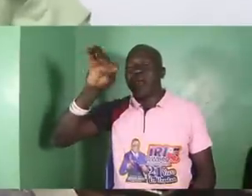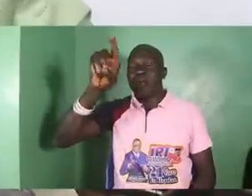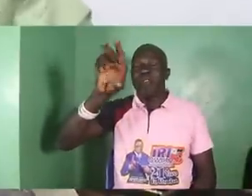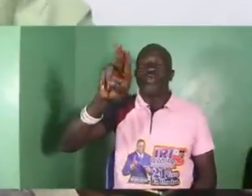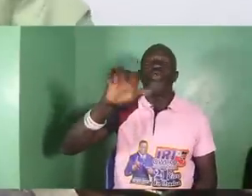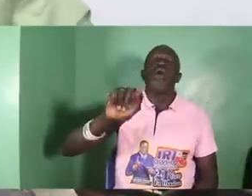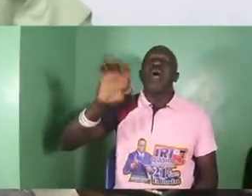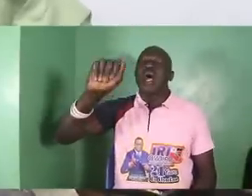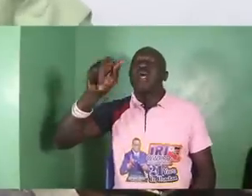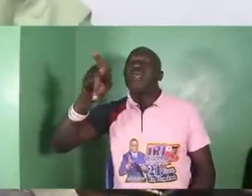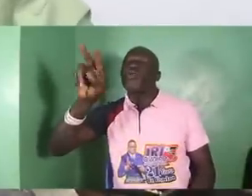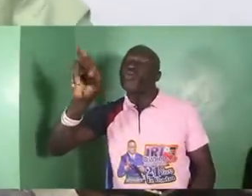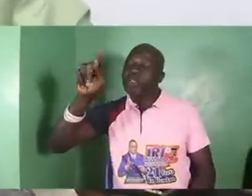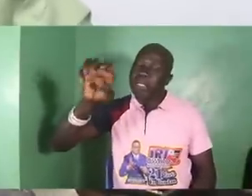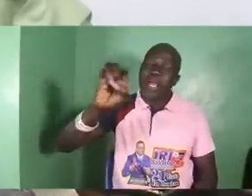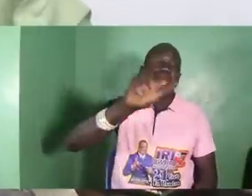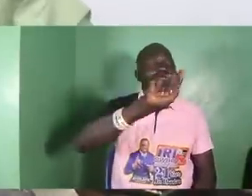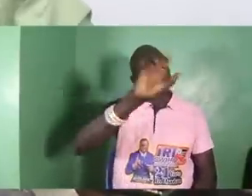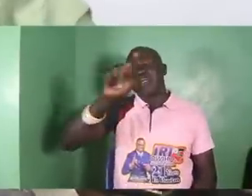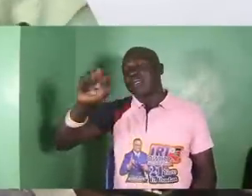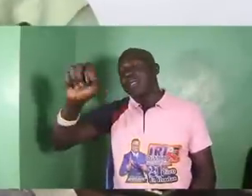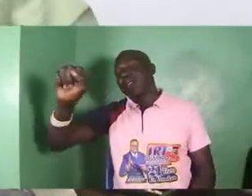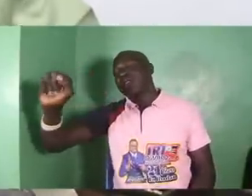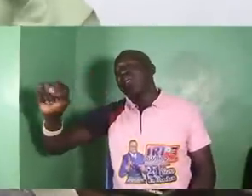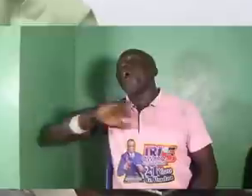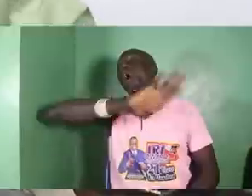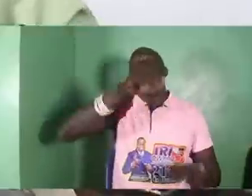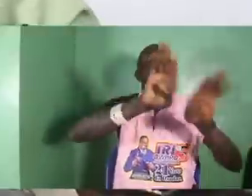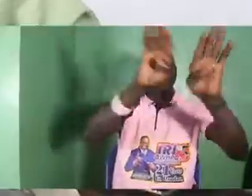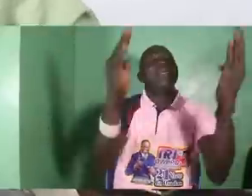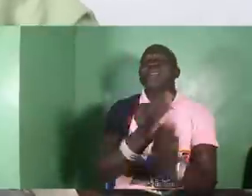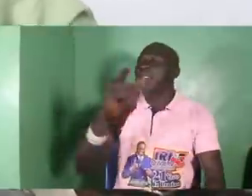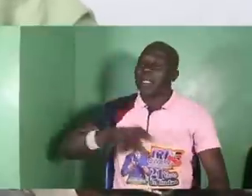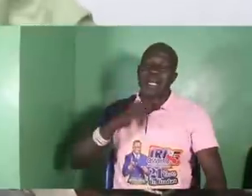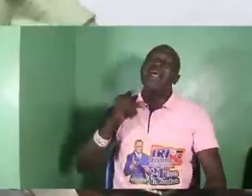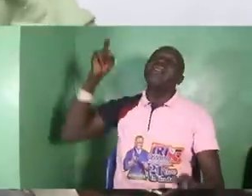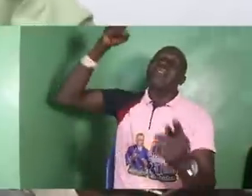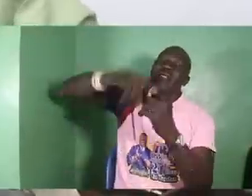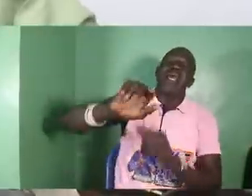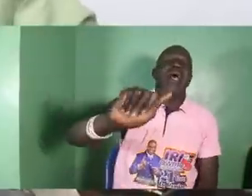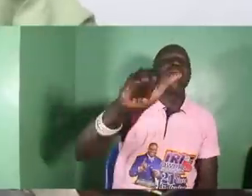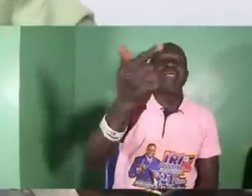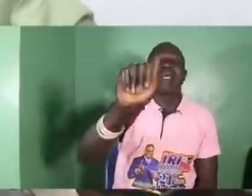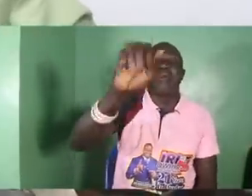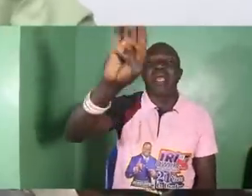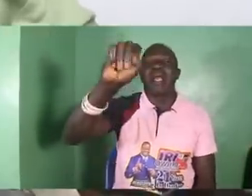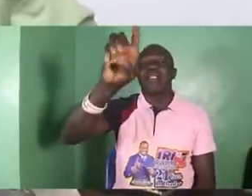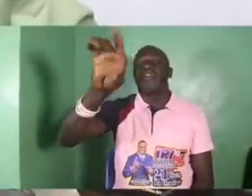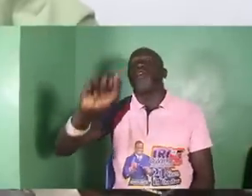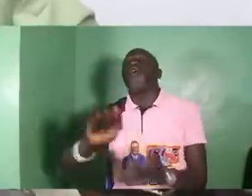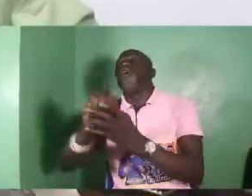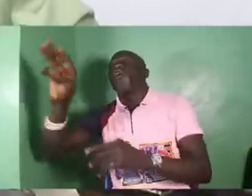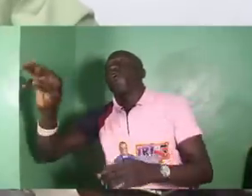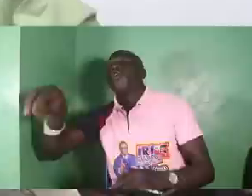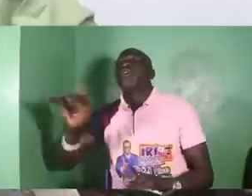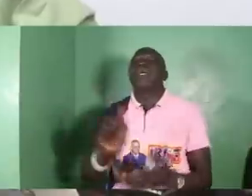lusada lusada akute akute asese asese gbogbo ijo wa to all our branches titi kan agbadoja agbadoja le program ma wo there be